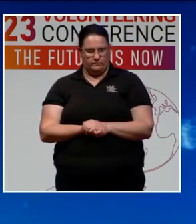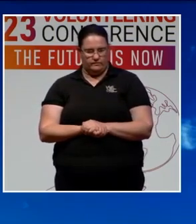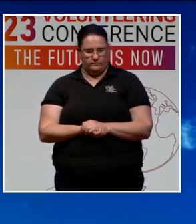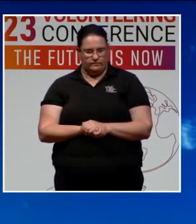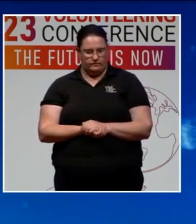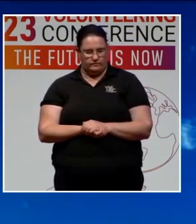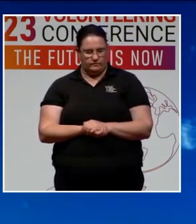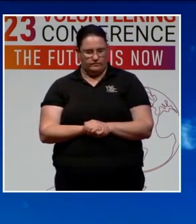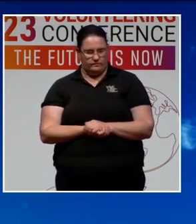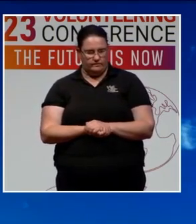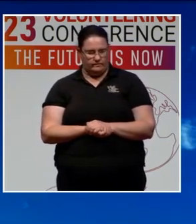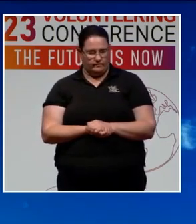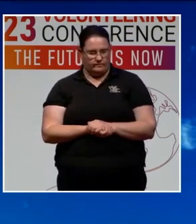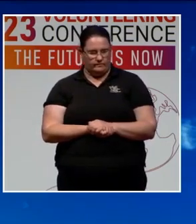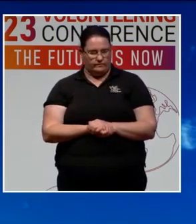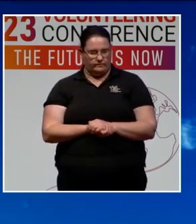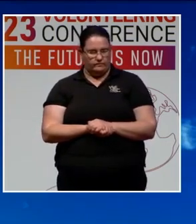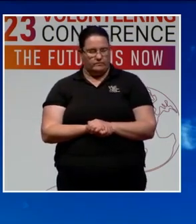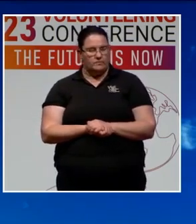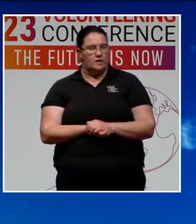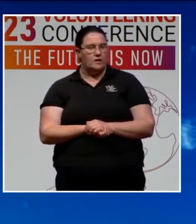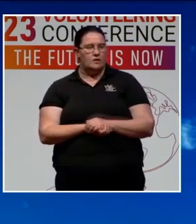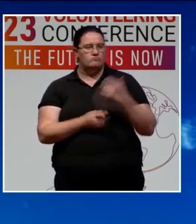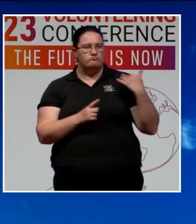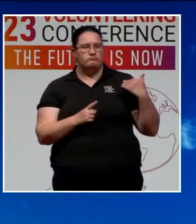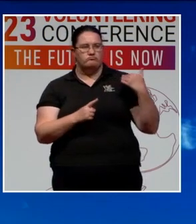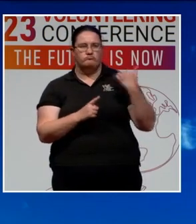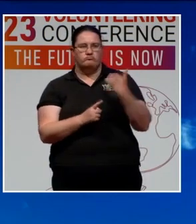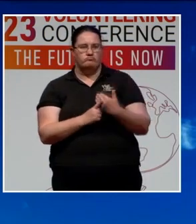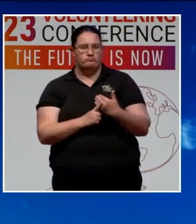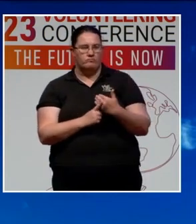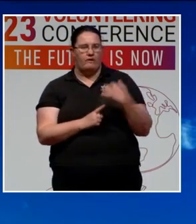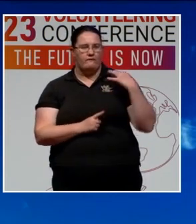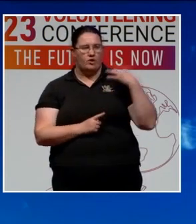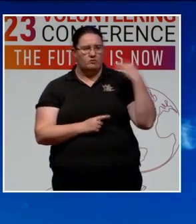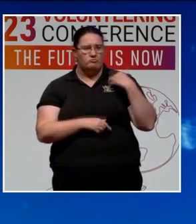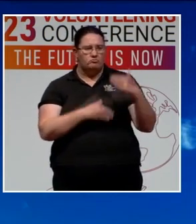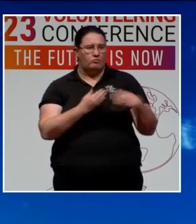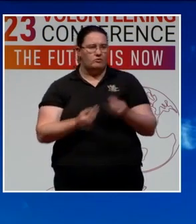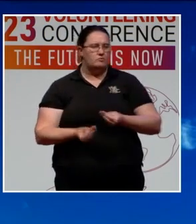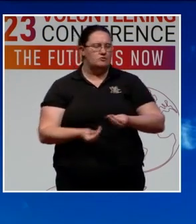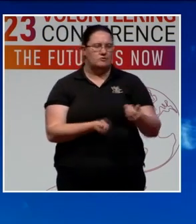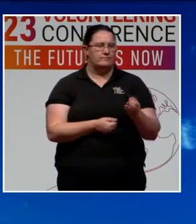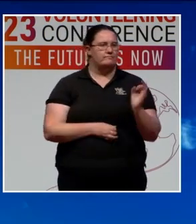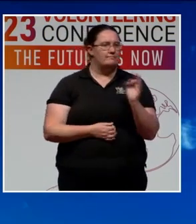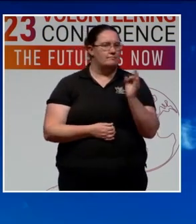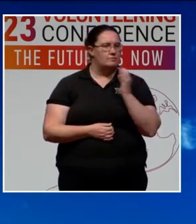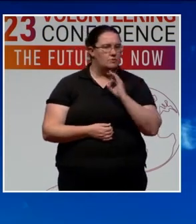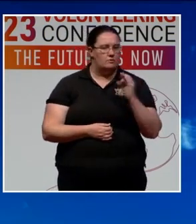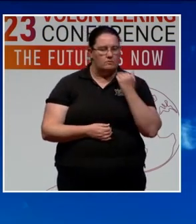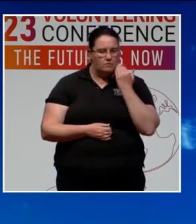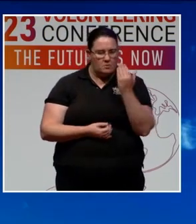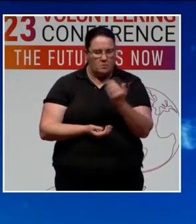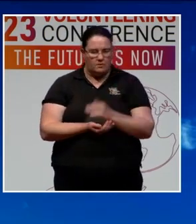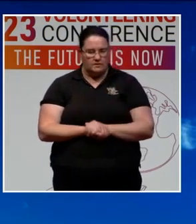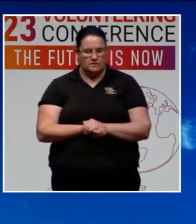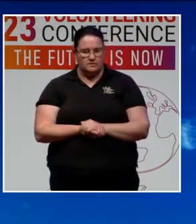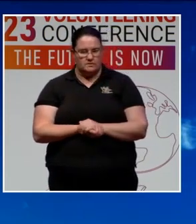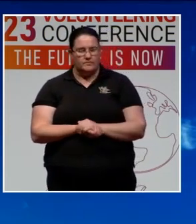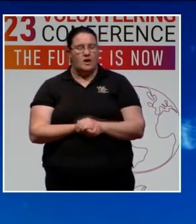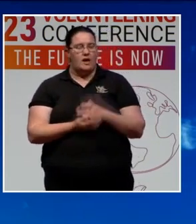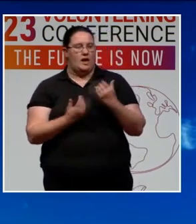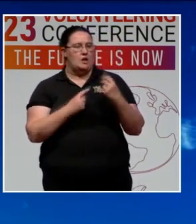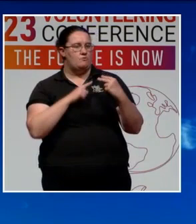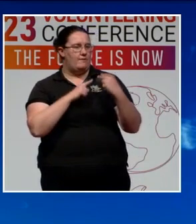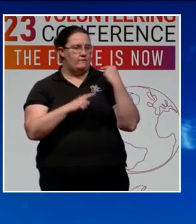hasn't worked well for all parts of the sector. The volunteering management activity was independently reviewed under the